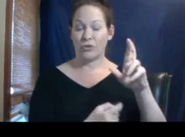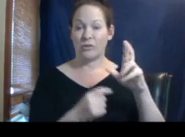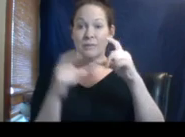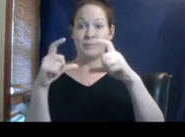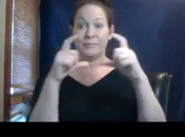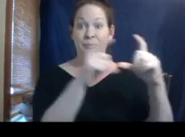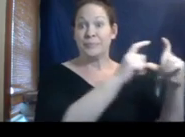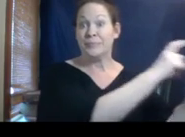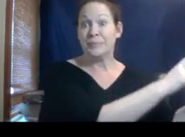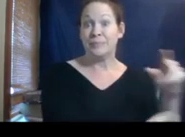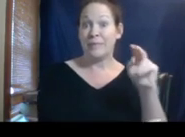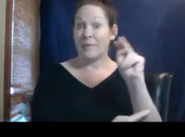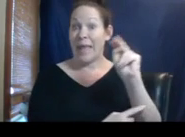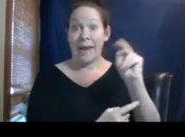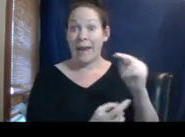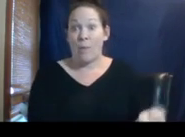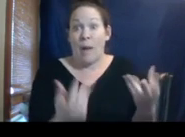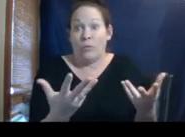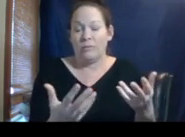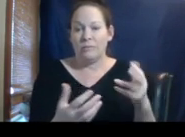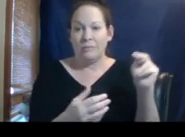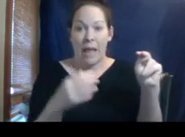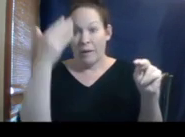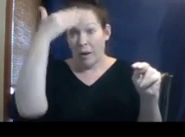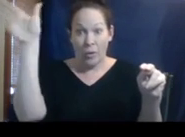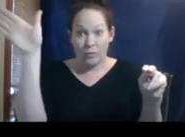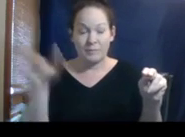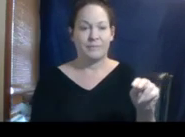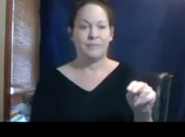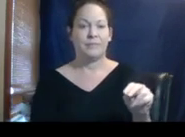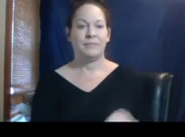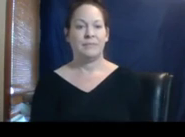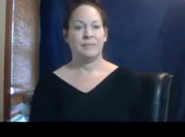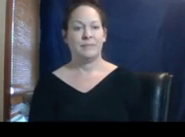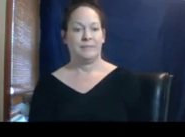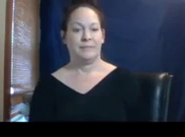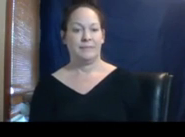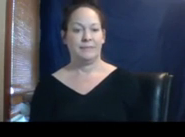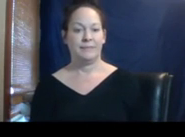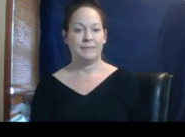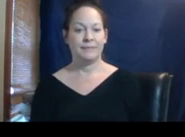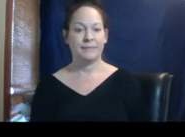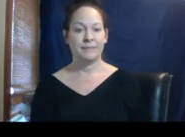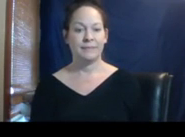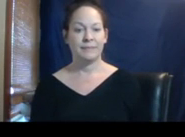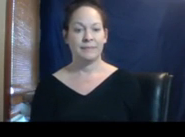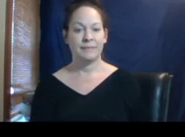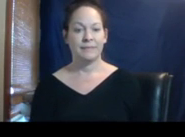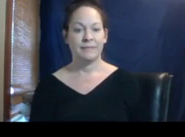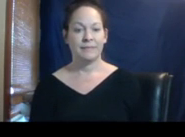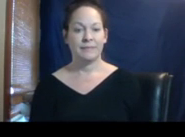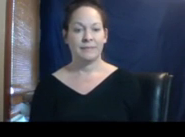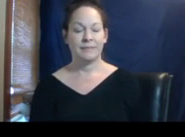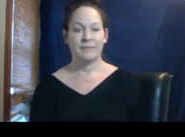The remainder theorem is going to really help us weed through all the possibilities quickly. So I might not be able to give you the exact answer, but I can give